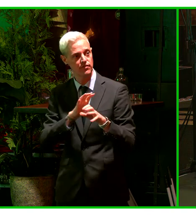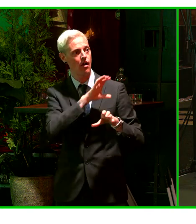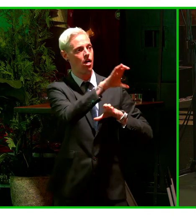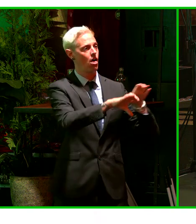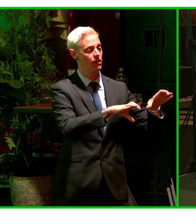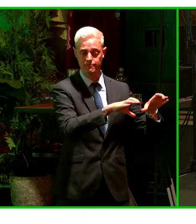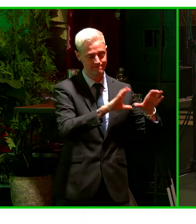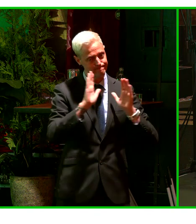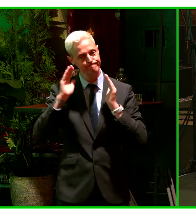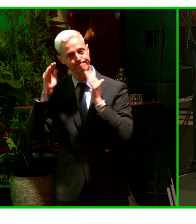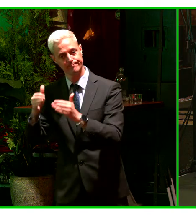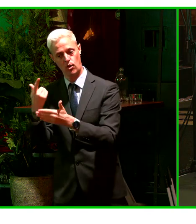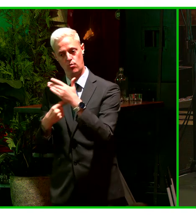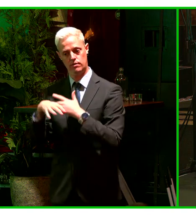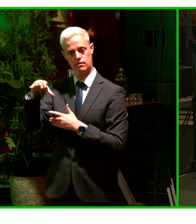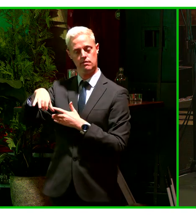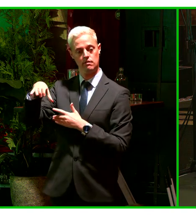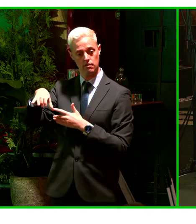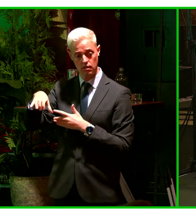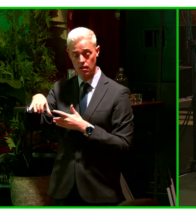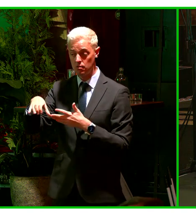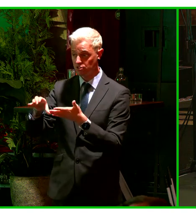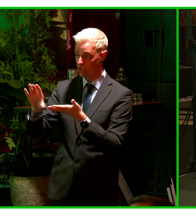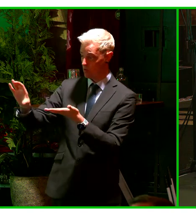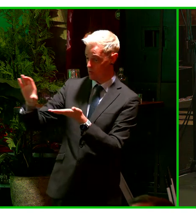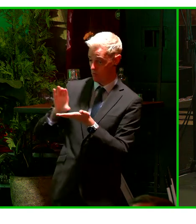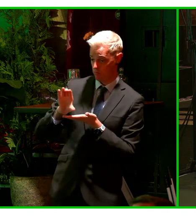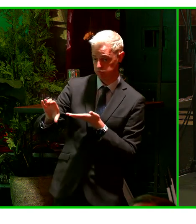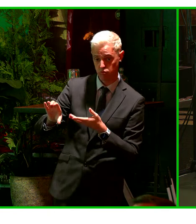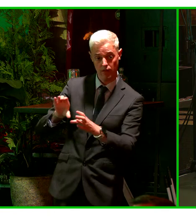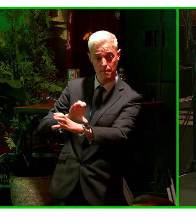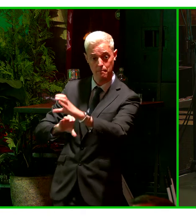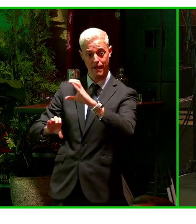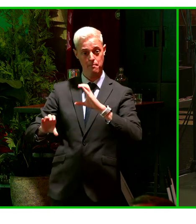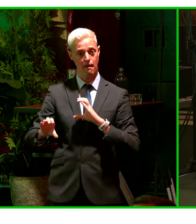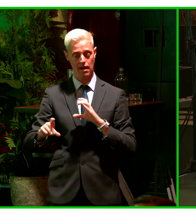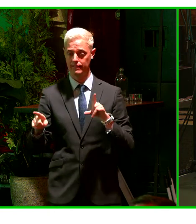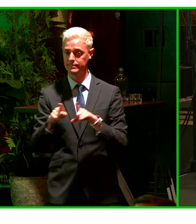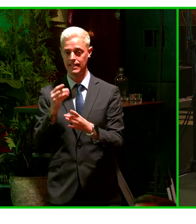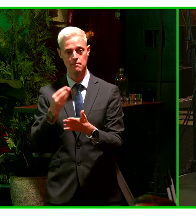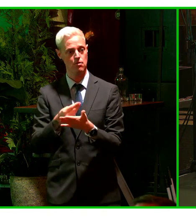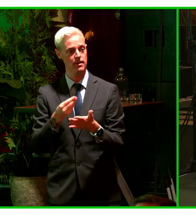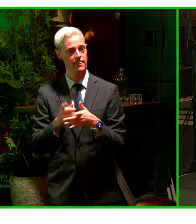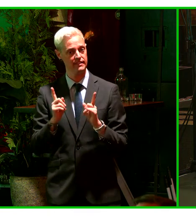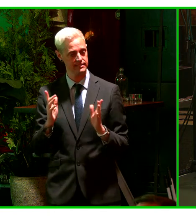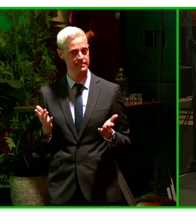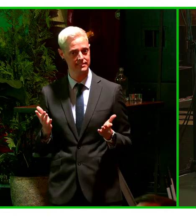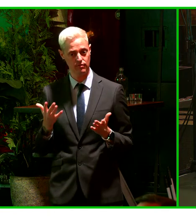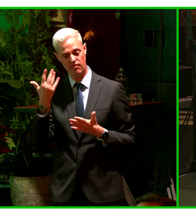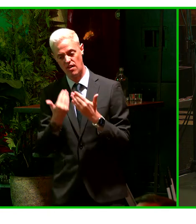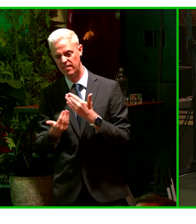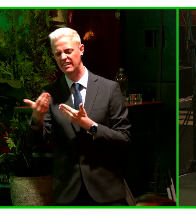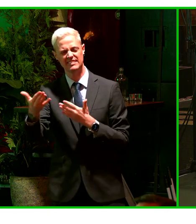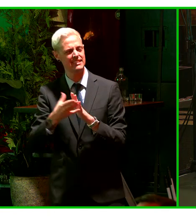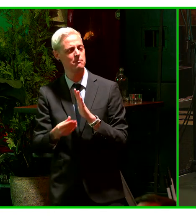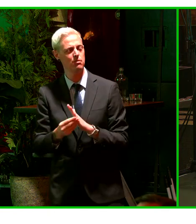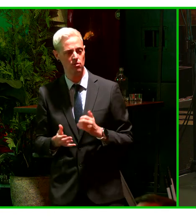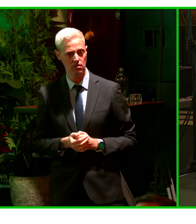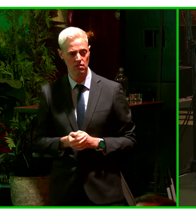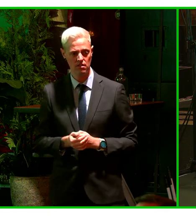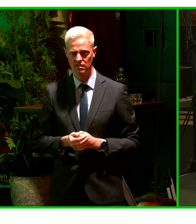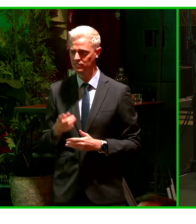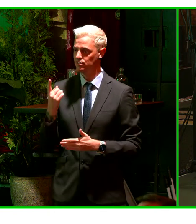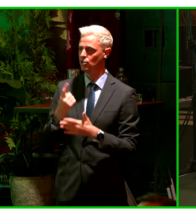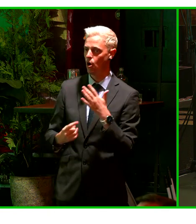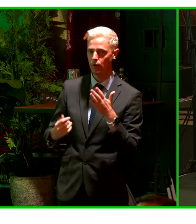and then pay back with the savings that you've made. Make it easy. But our tricky problem is how to go beyond the practicality